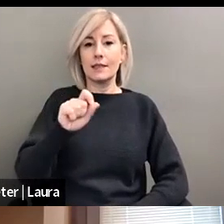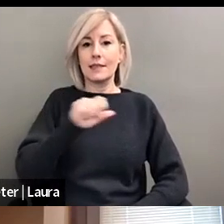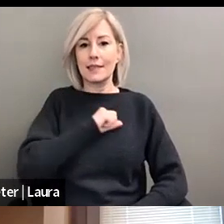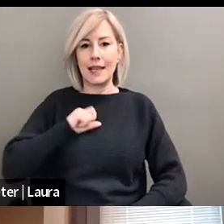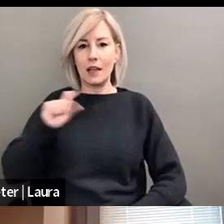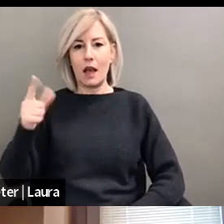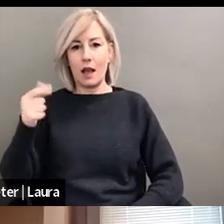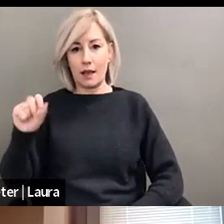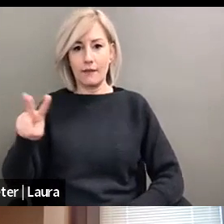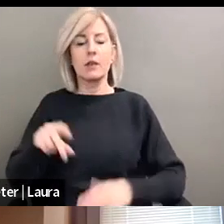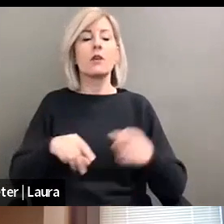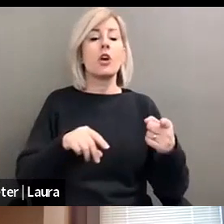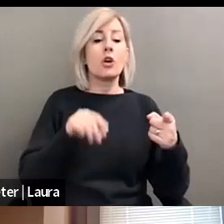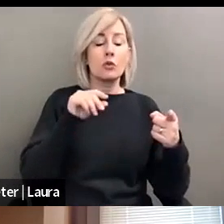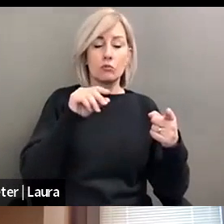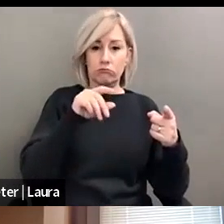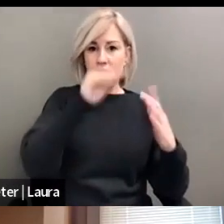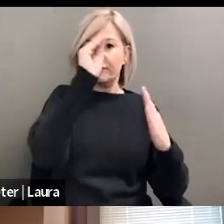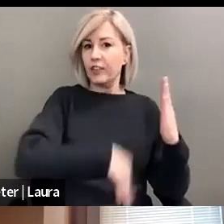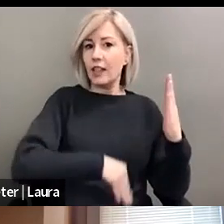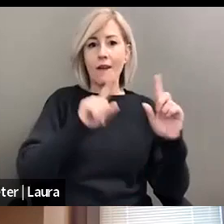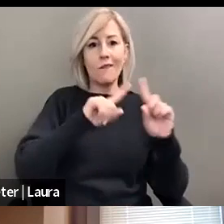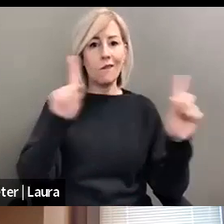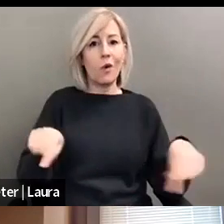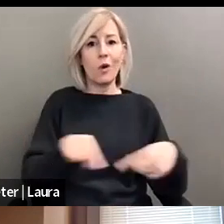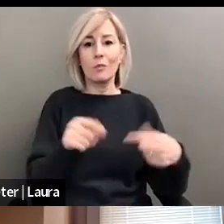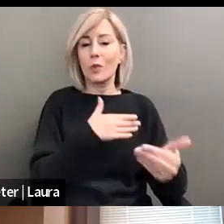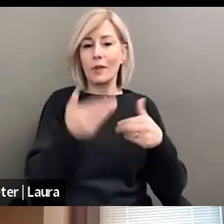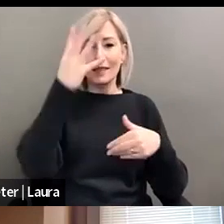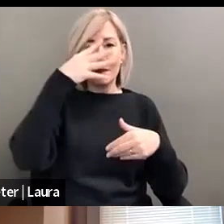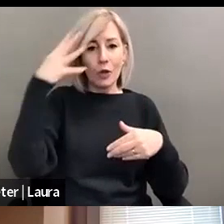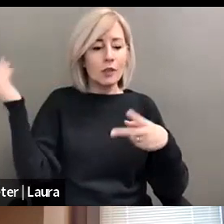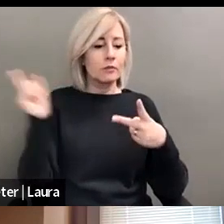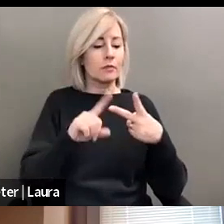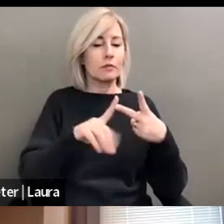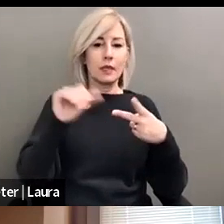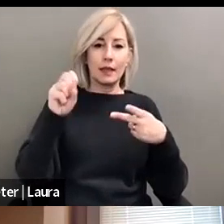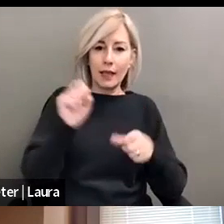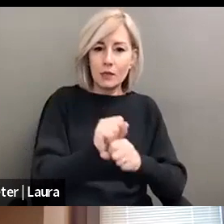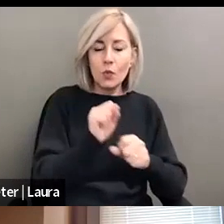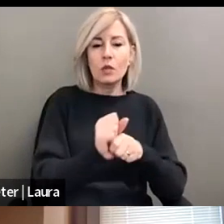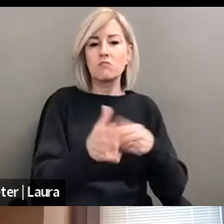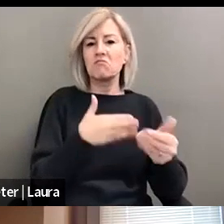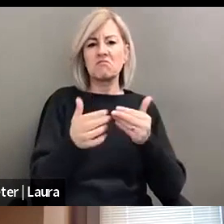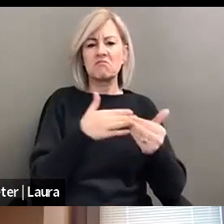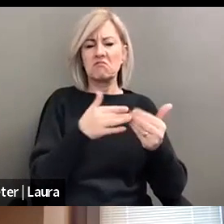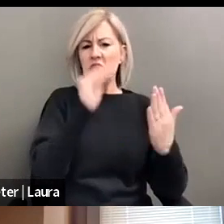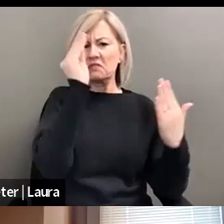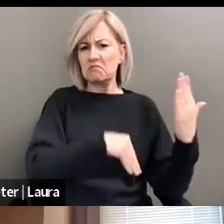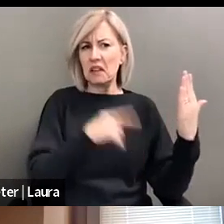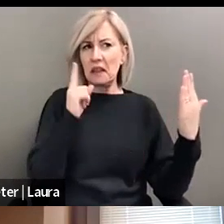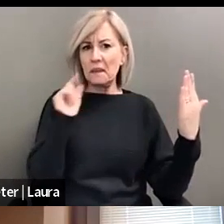and connect and fill out forms, whether it be immigration or whether it be casework. I believe you can do that as well. I believe